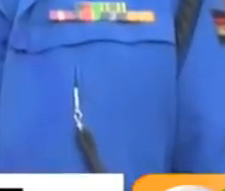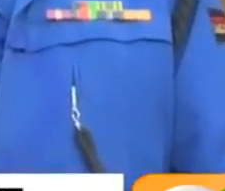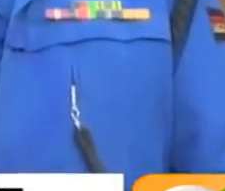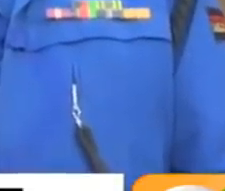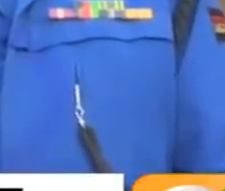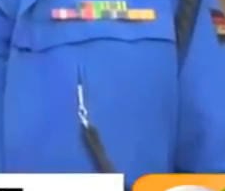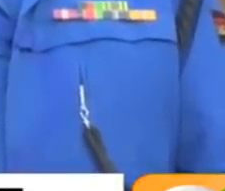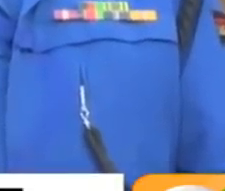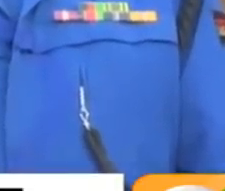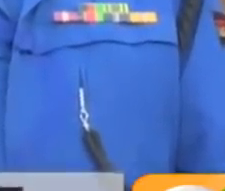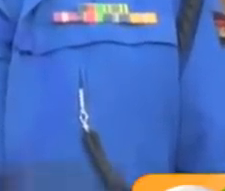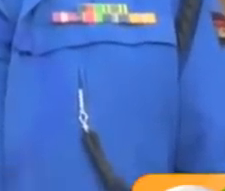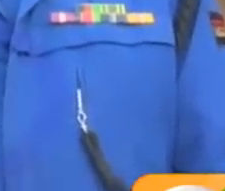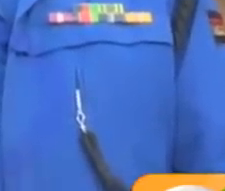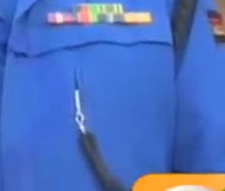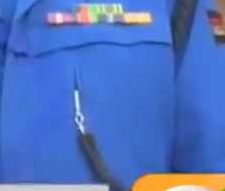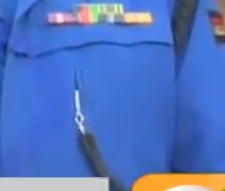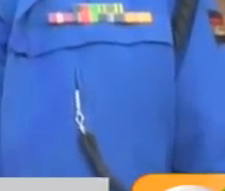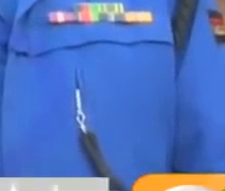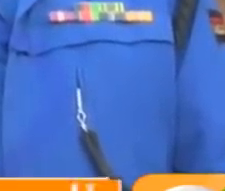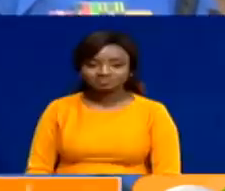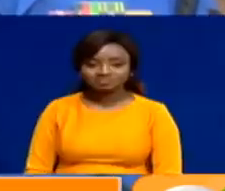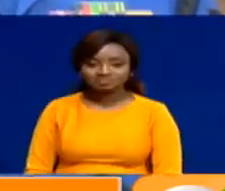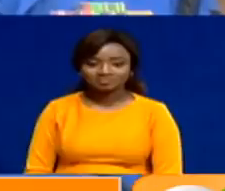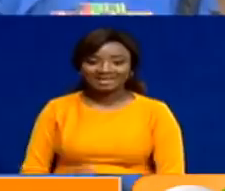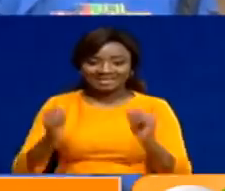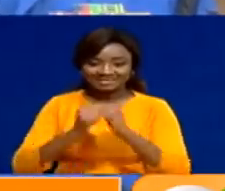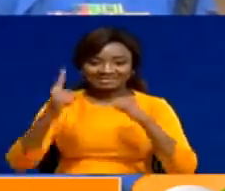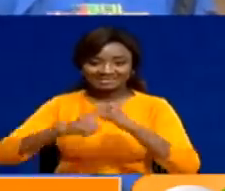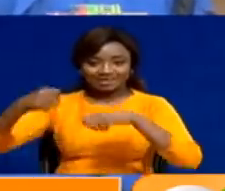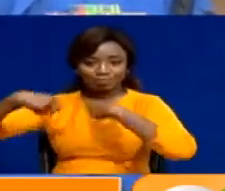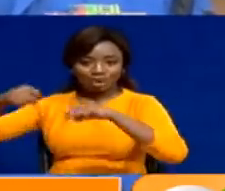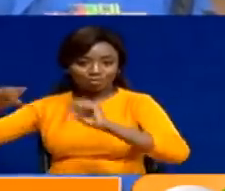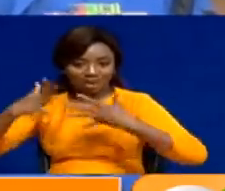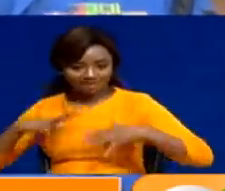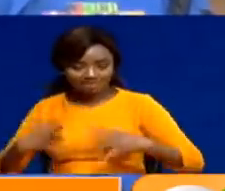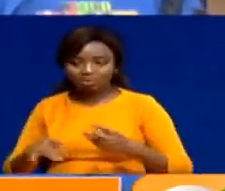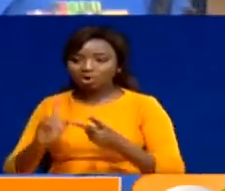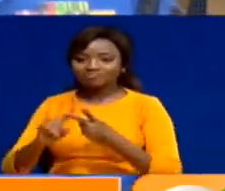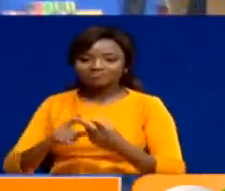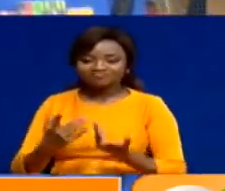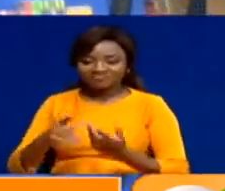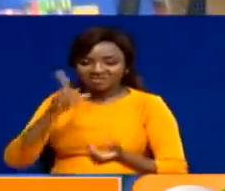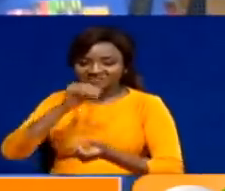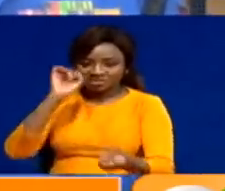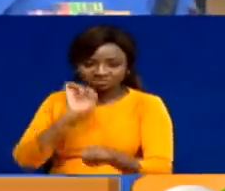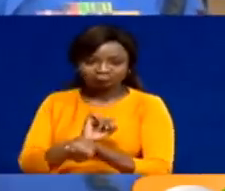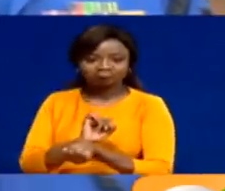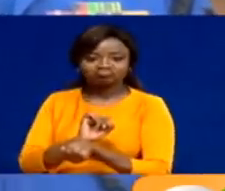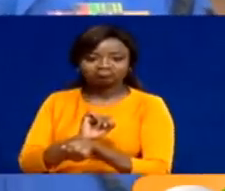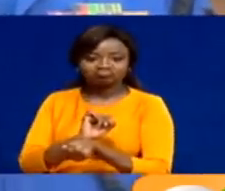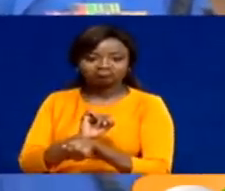bodabodas, 5 motorcycles have already been impounded. The 16